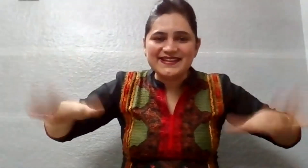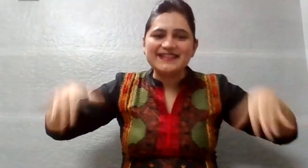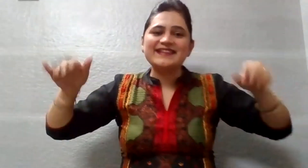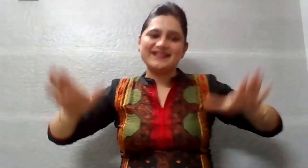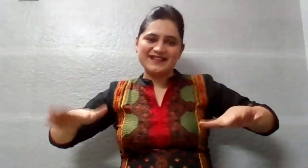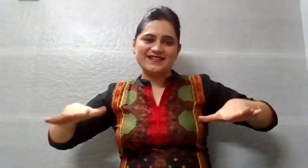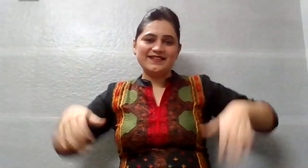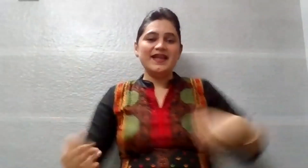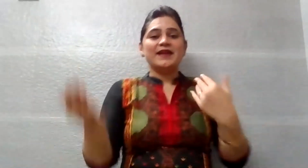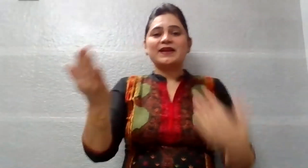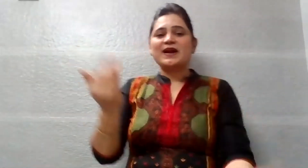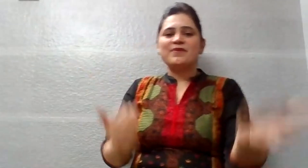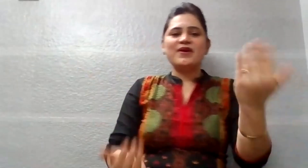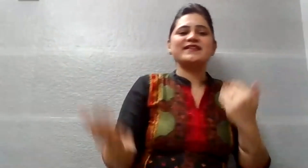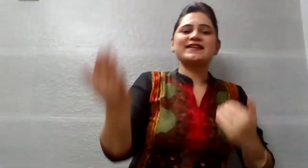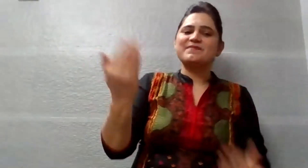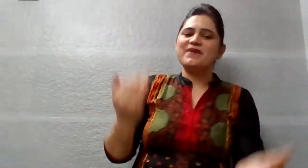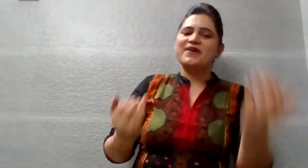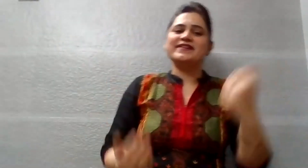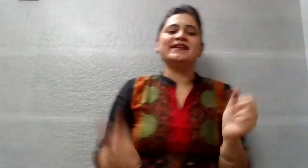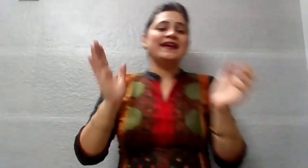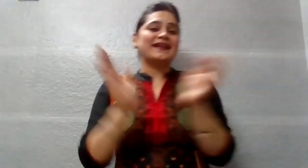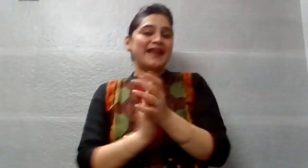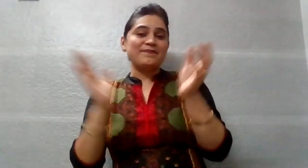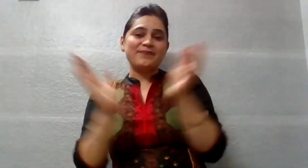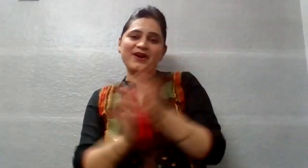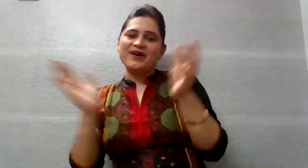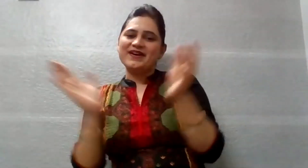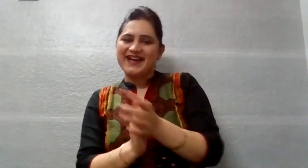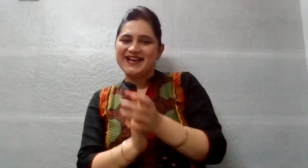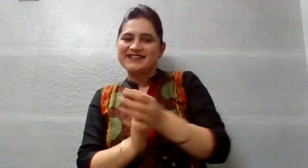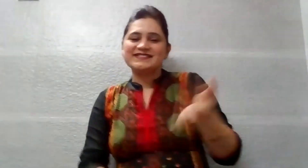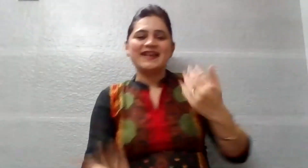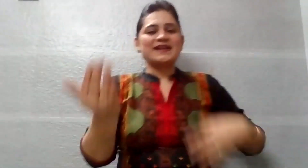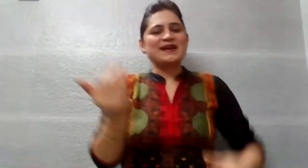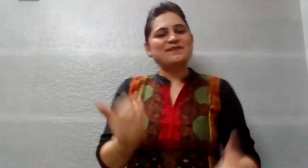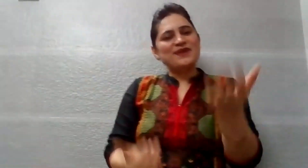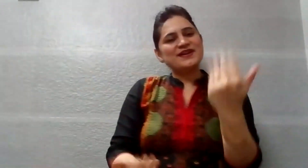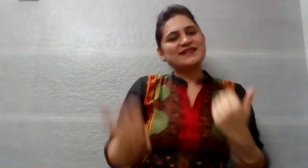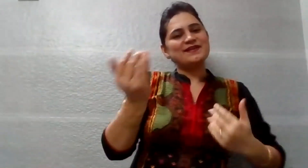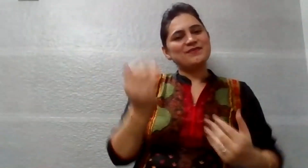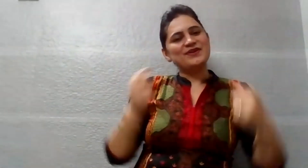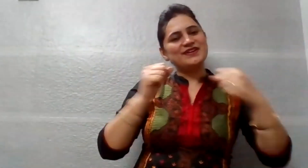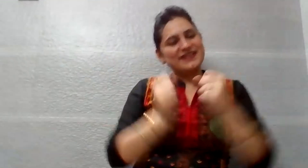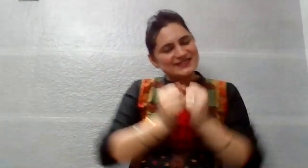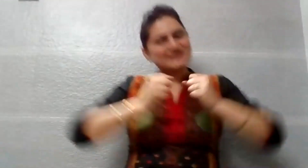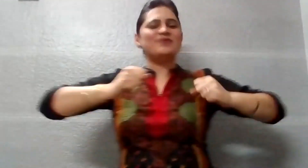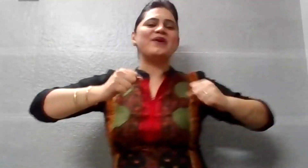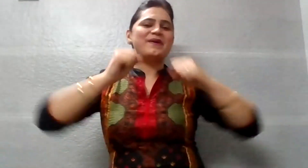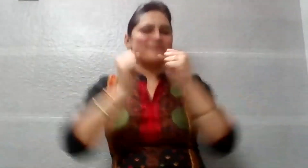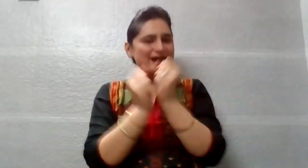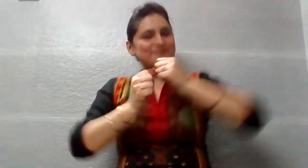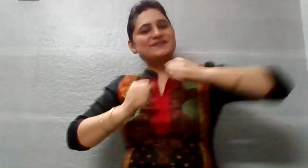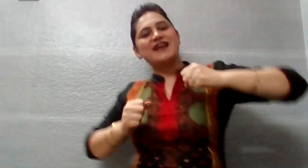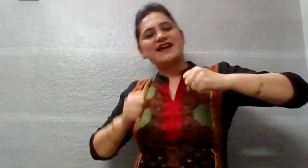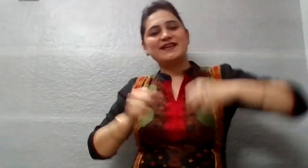eagle. Come on, come on, clap your hands. Come on, come on, it's